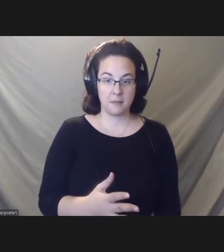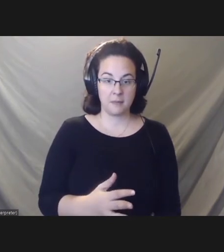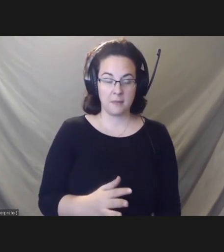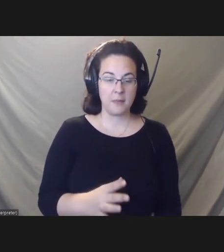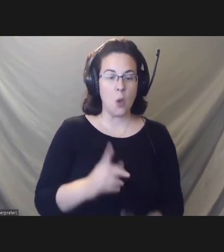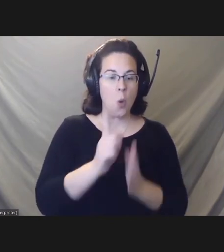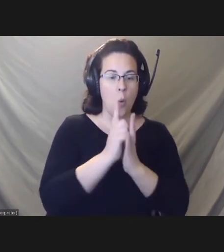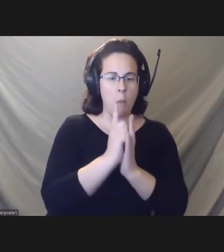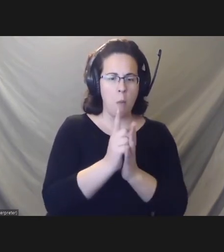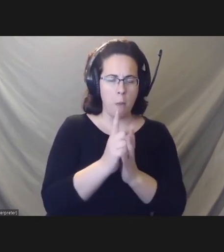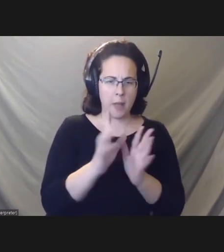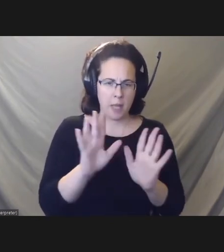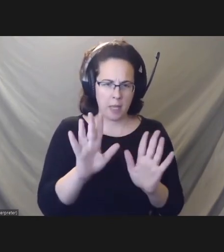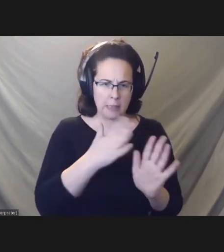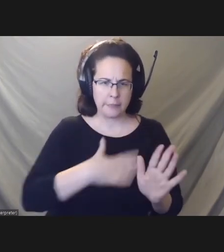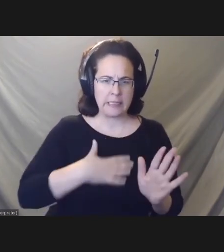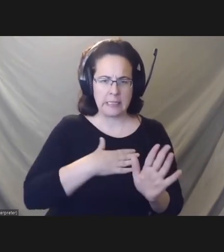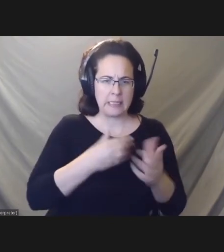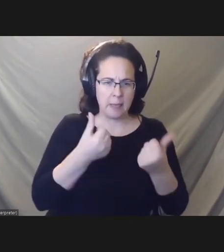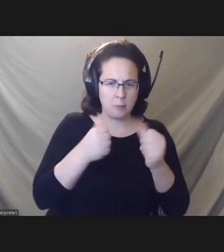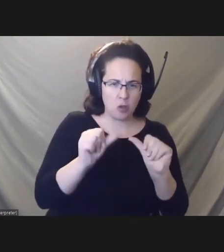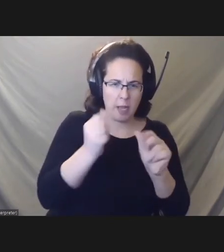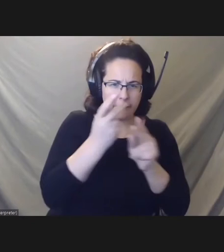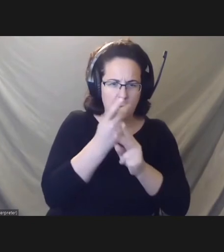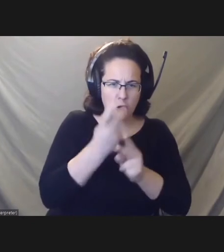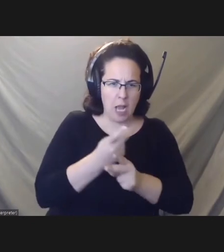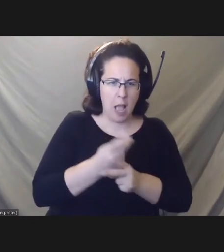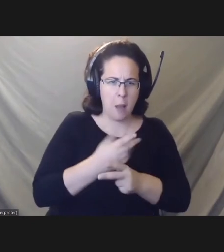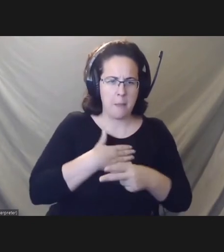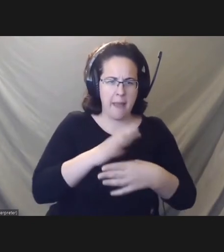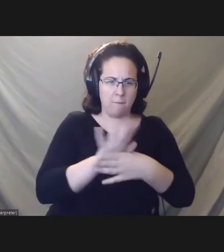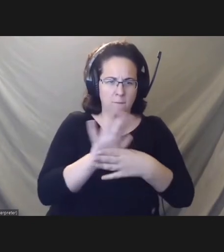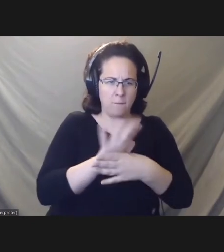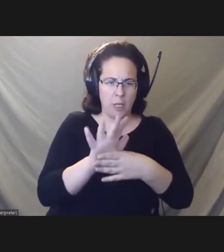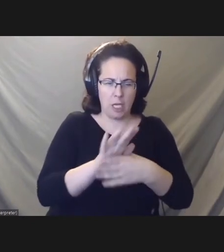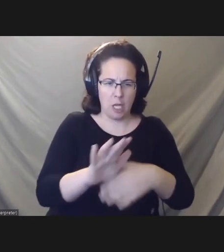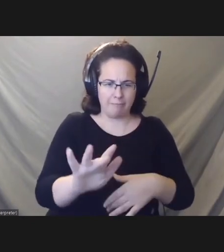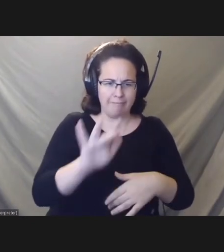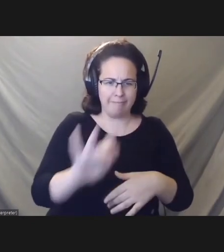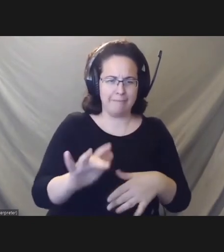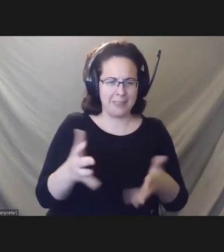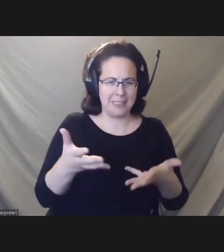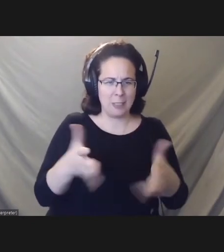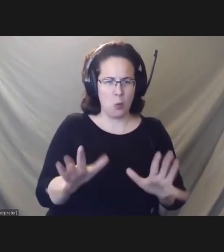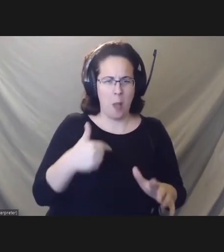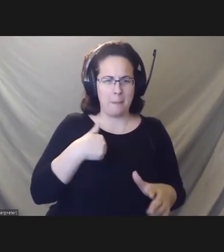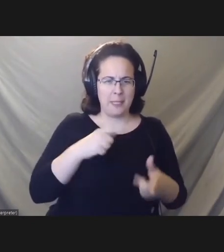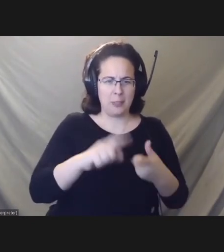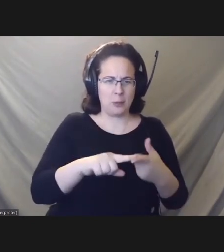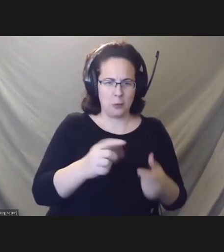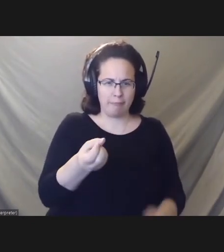One moment, I'm trying to get my video unmuted. It doesn't seem to want to let me.